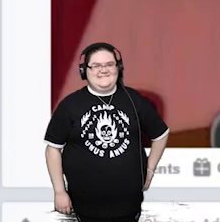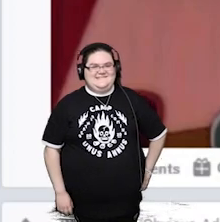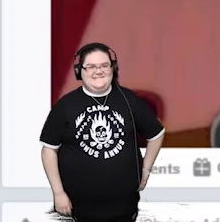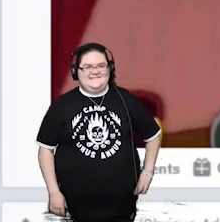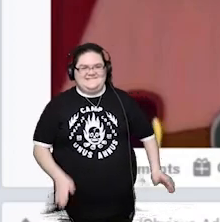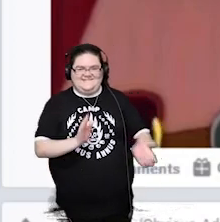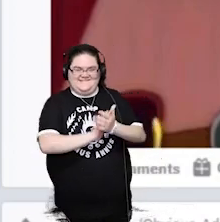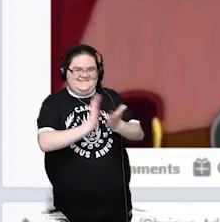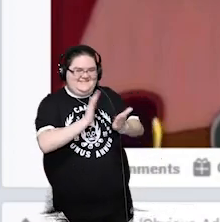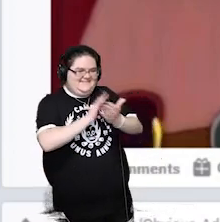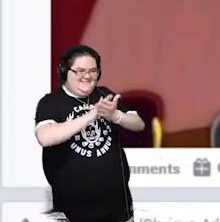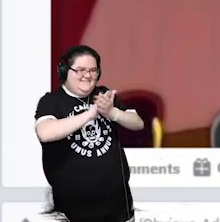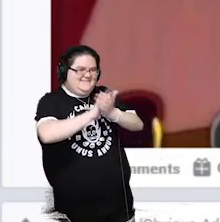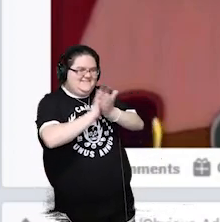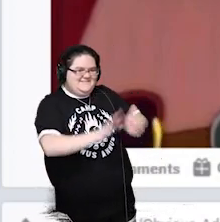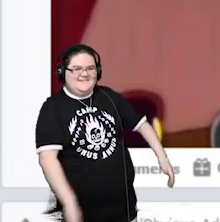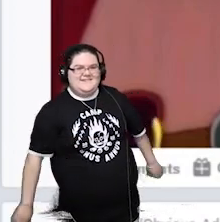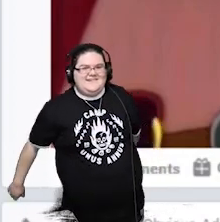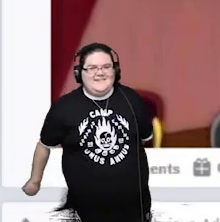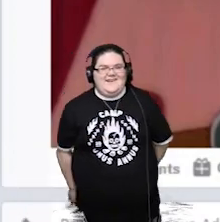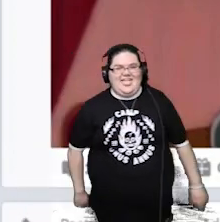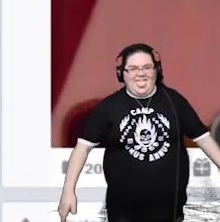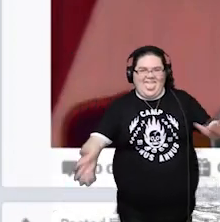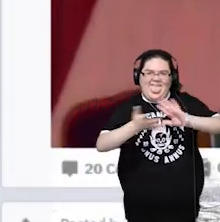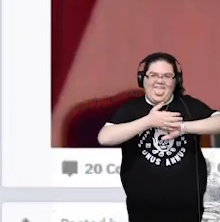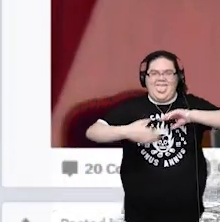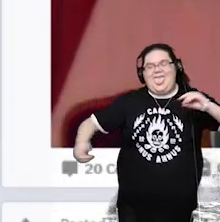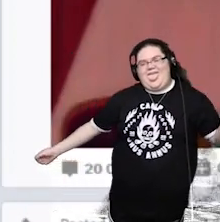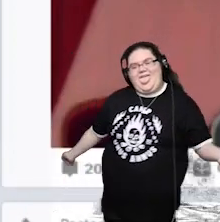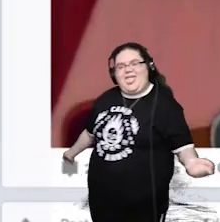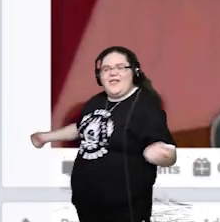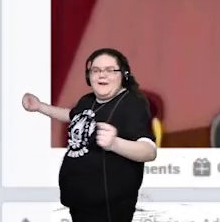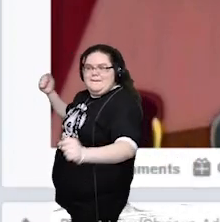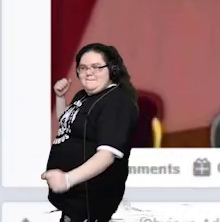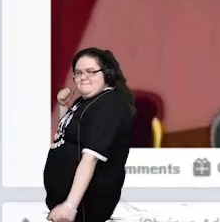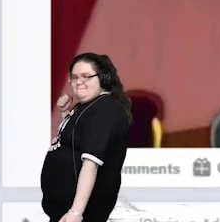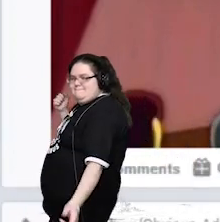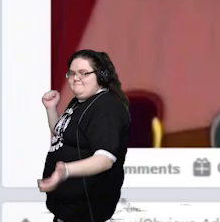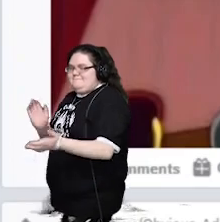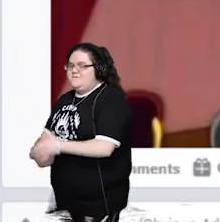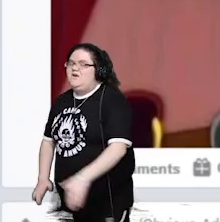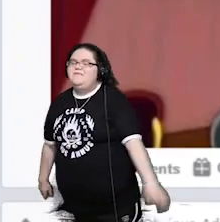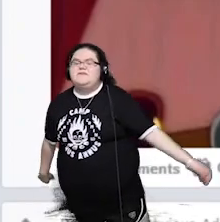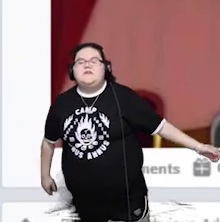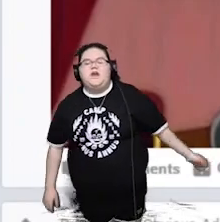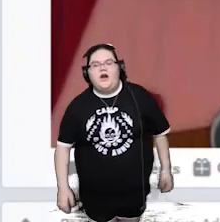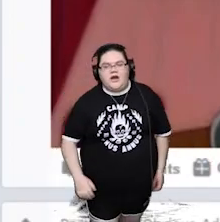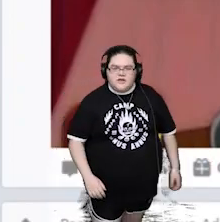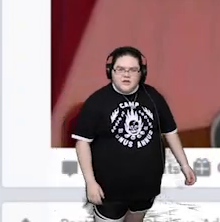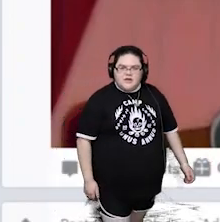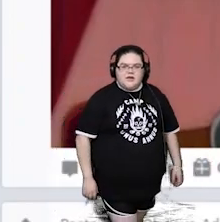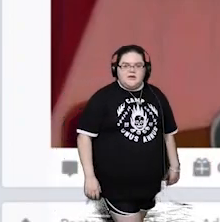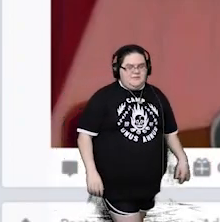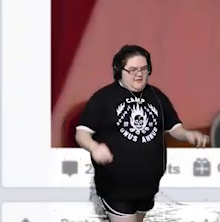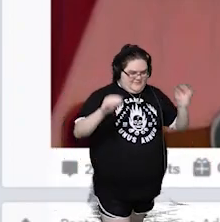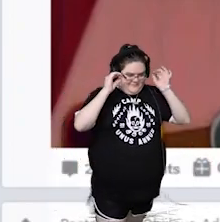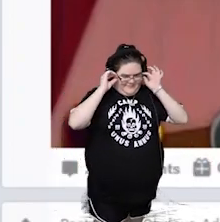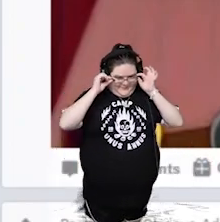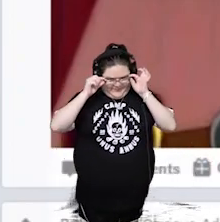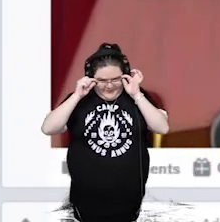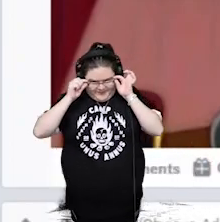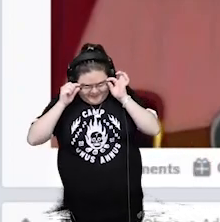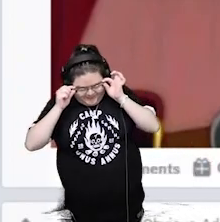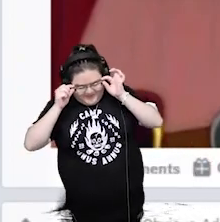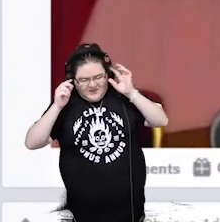because I'm all about it. We've been seeing bigger numbers than ever before. I'm not going to throw gaming to the side and leave it behind. I am obviously not. Through and through, but I mean, I'm